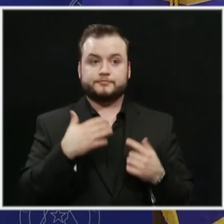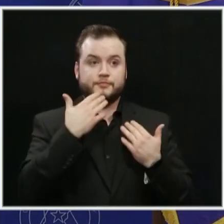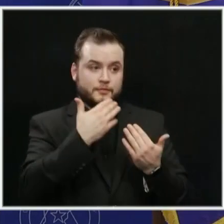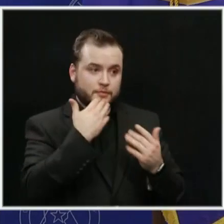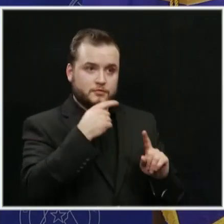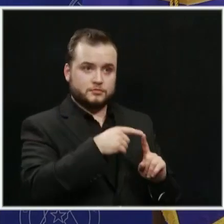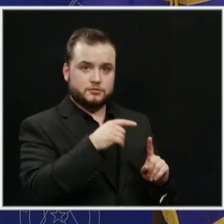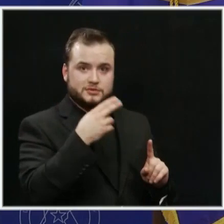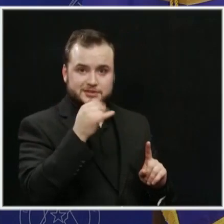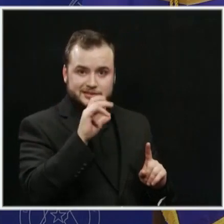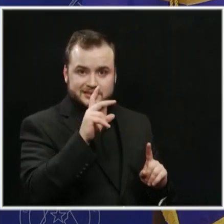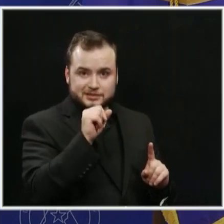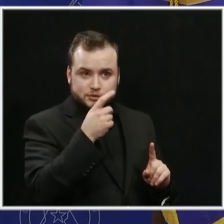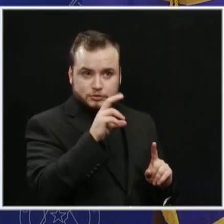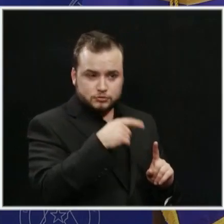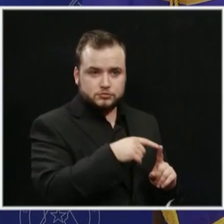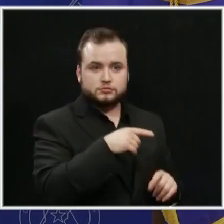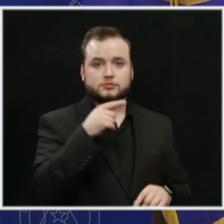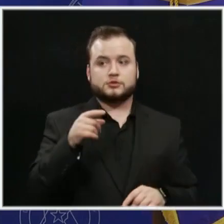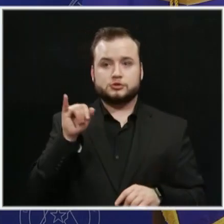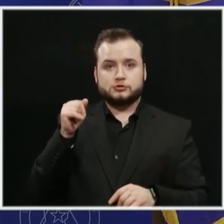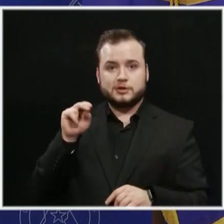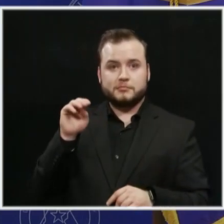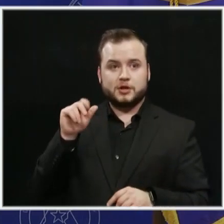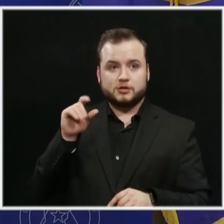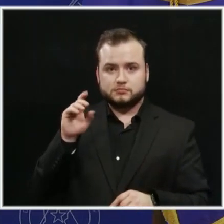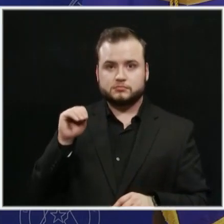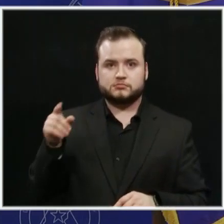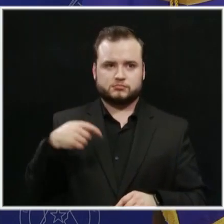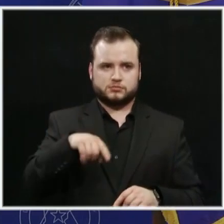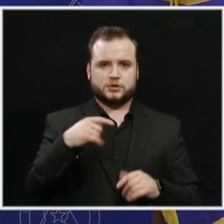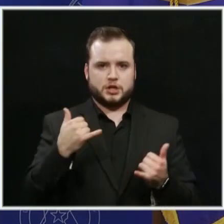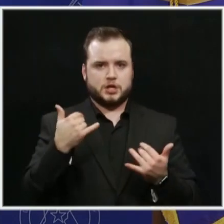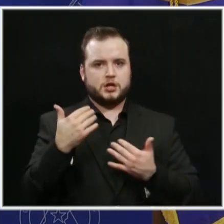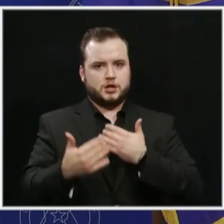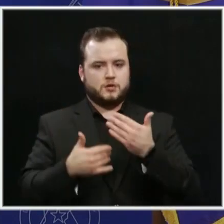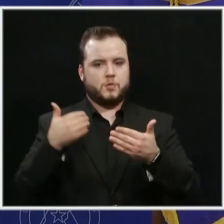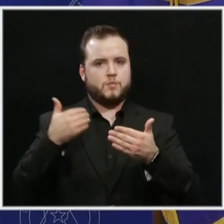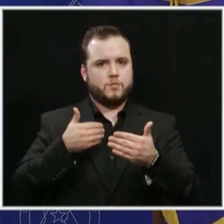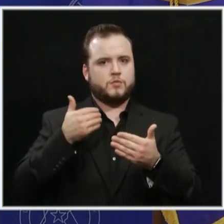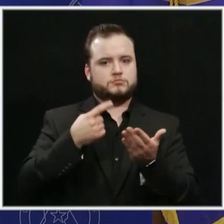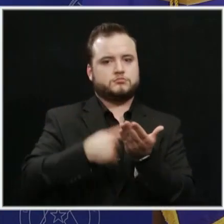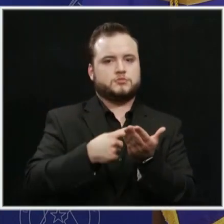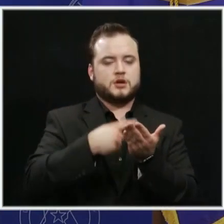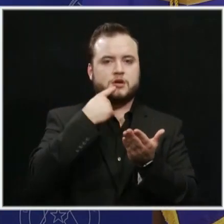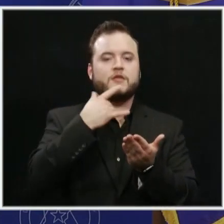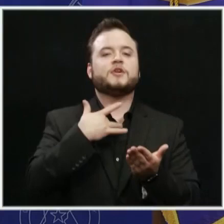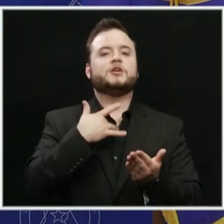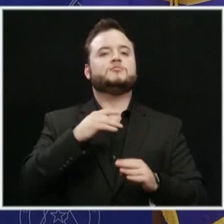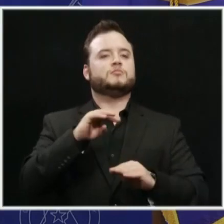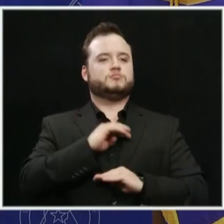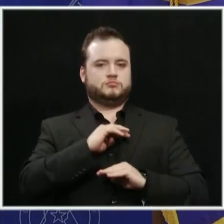So I think their argument and their message, spot on. The difference was being able to get there. And again, I would remind you of this. People who